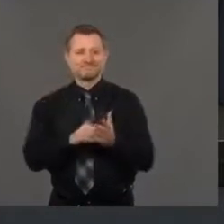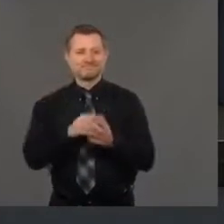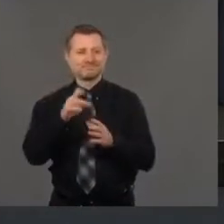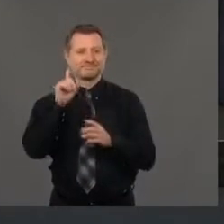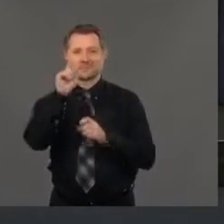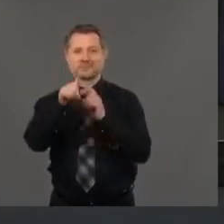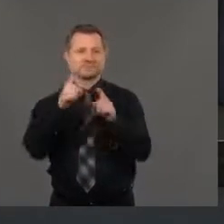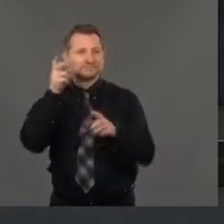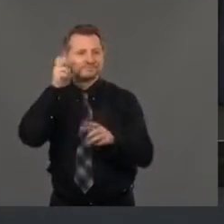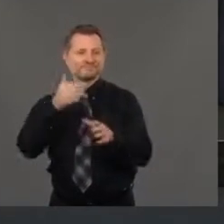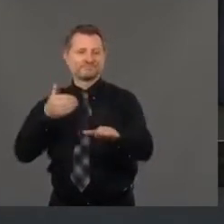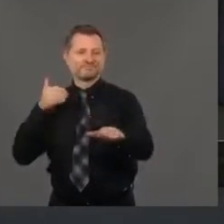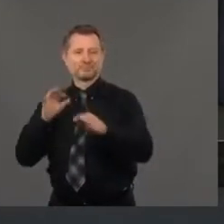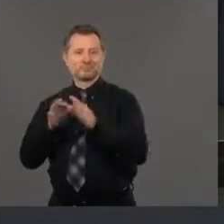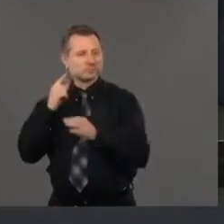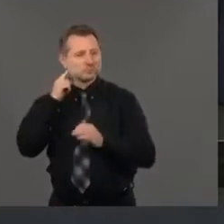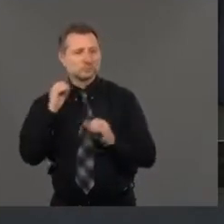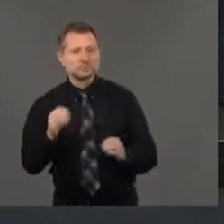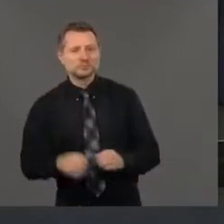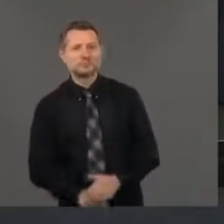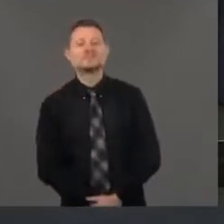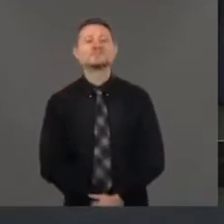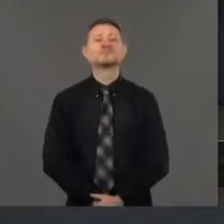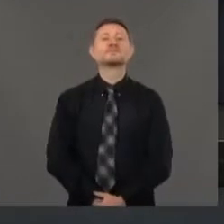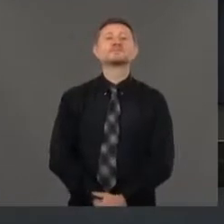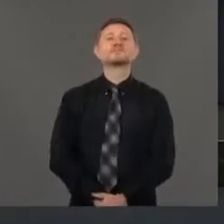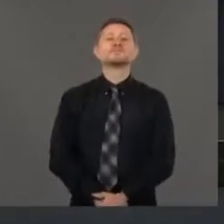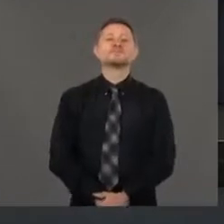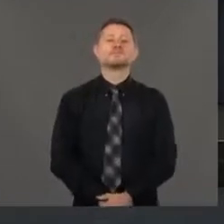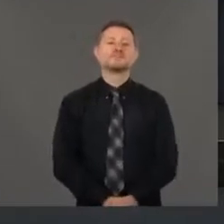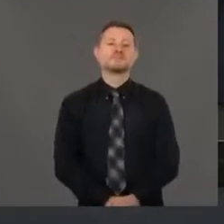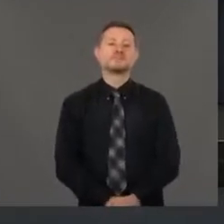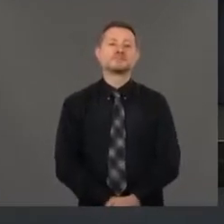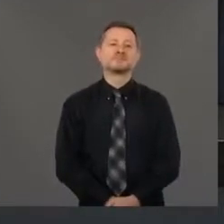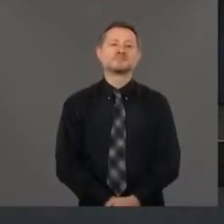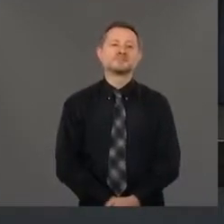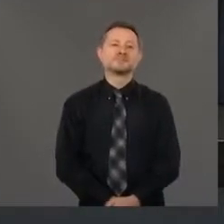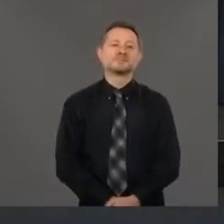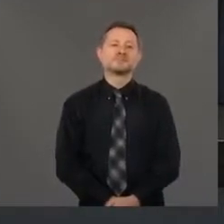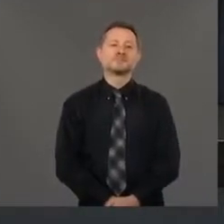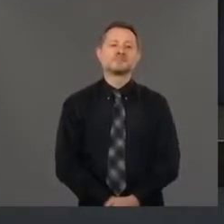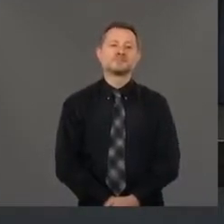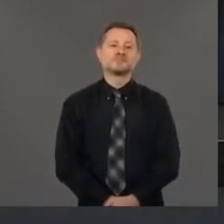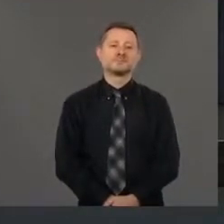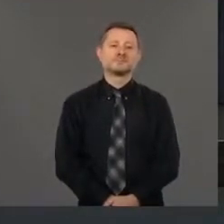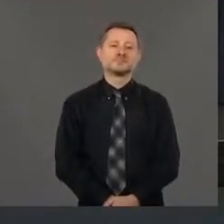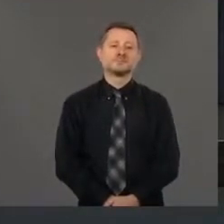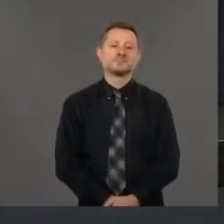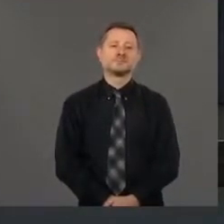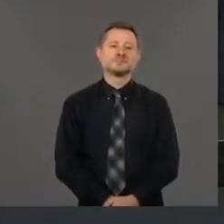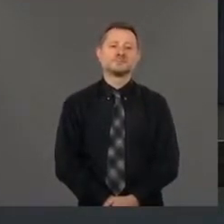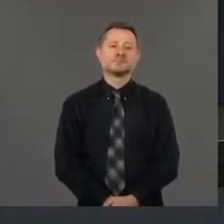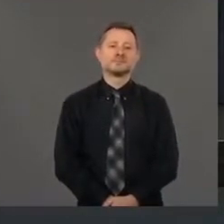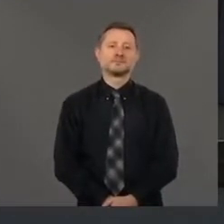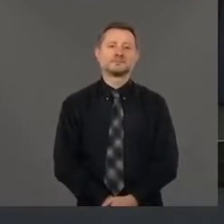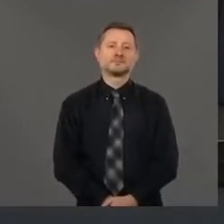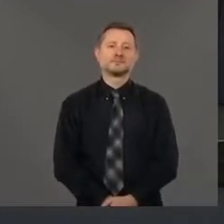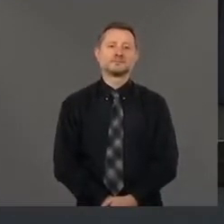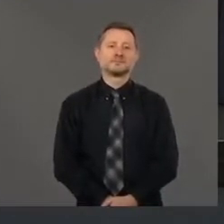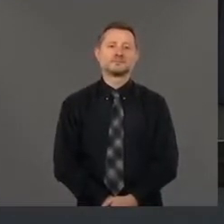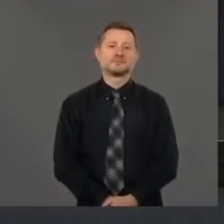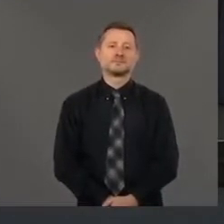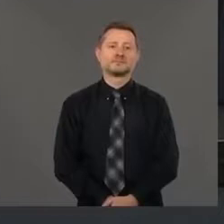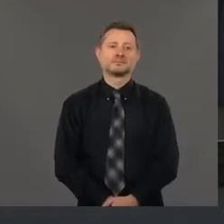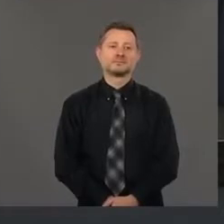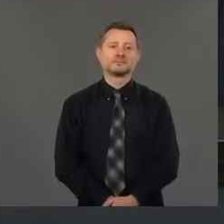if or when applied for offices and retail locations, do you believe this might eventually pave the way towards an extension of the